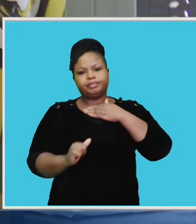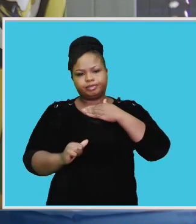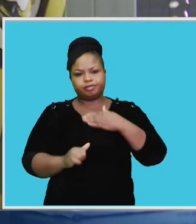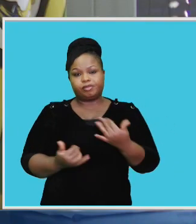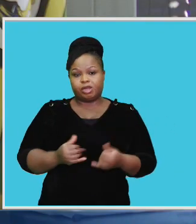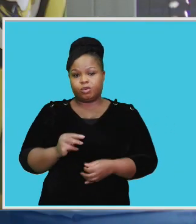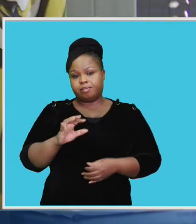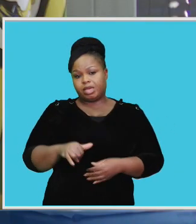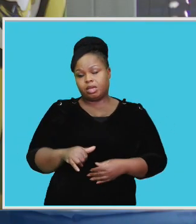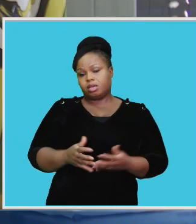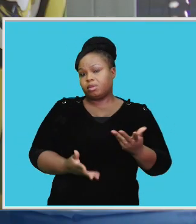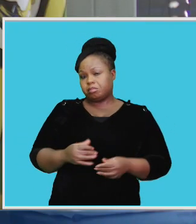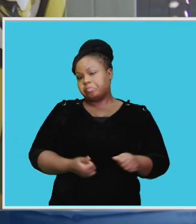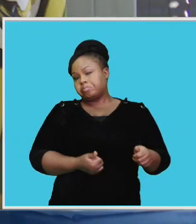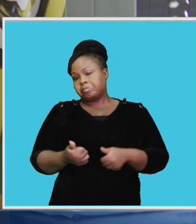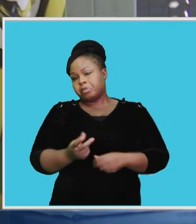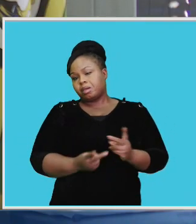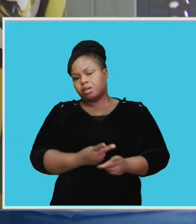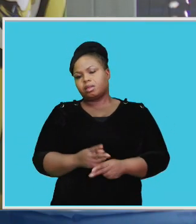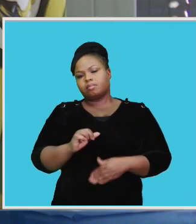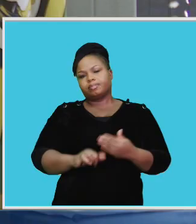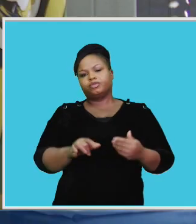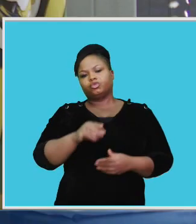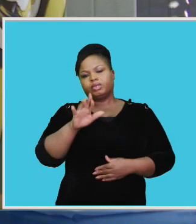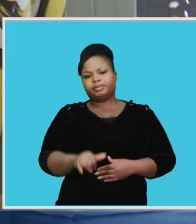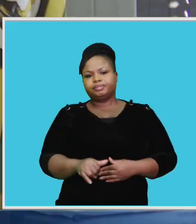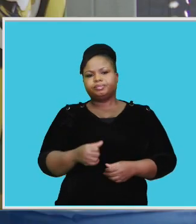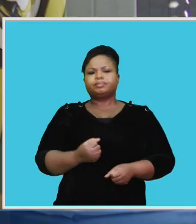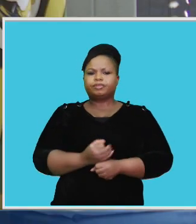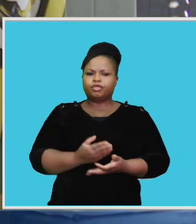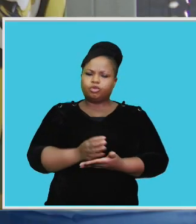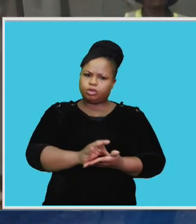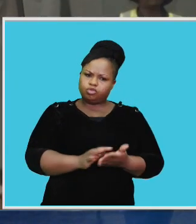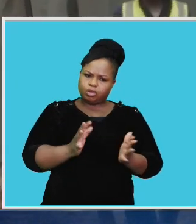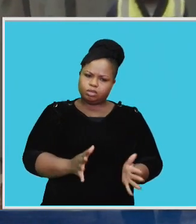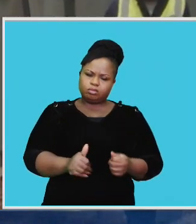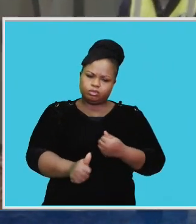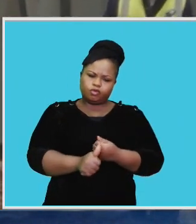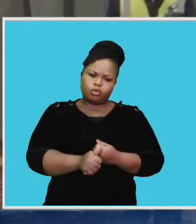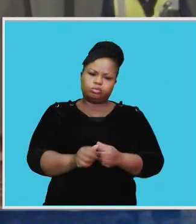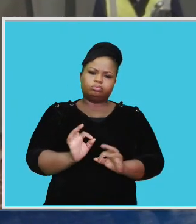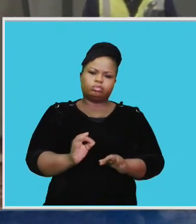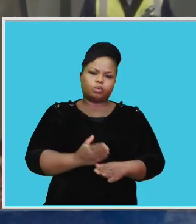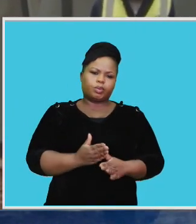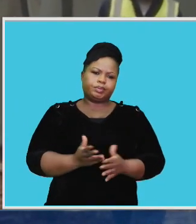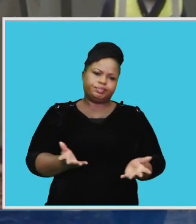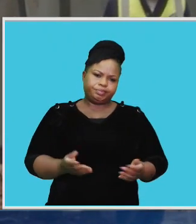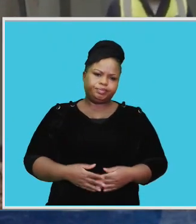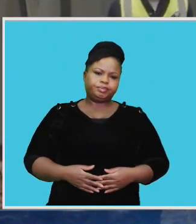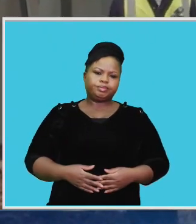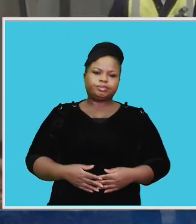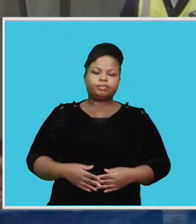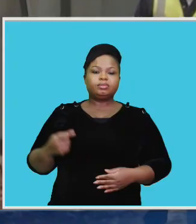in May, we'll probably go in July because we want to ensure that the contractor sticks to their promise. Kusenjalo